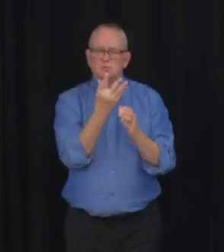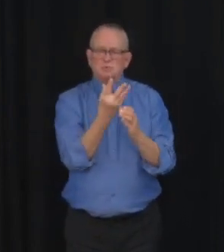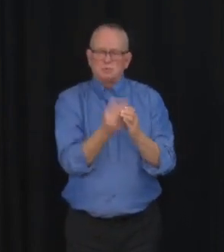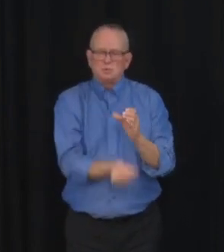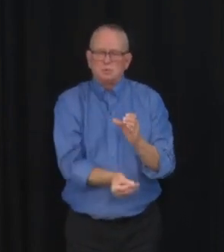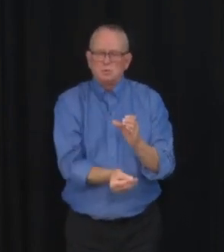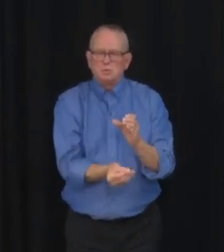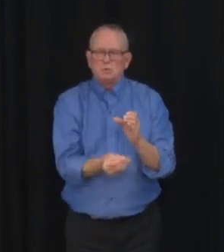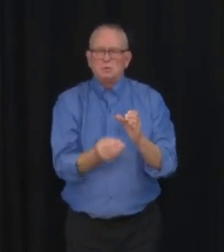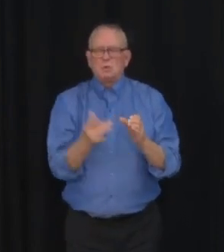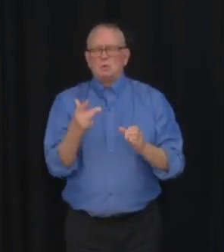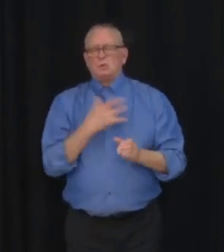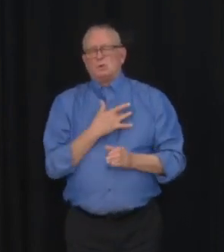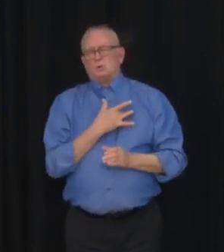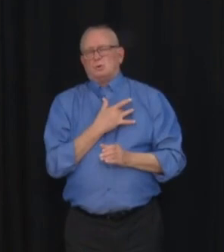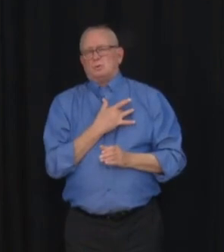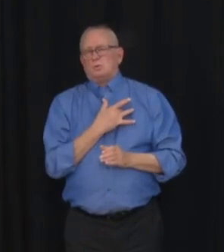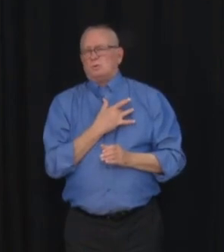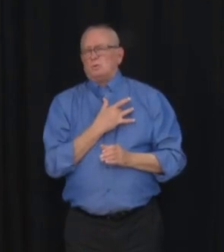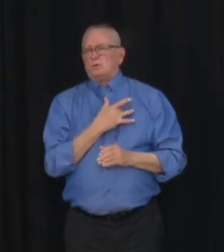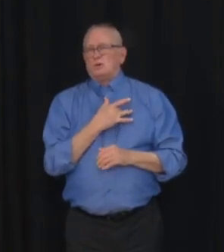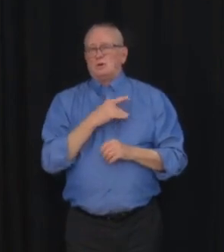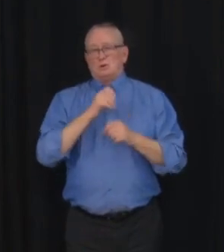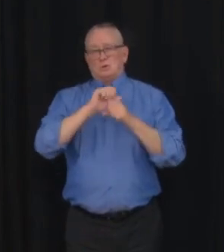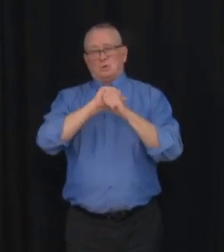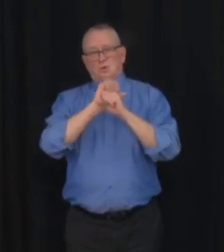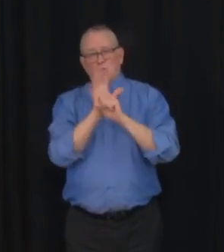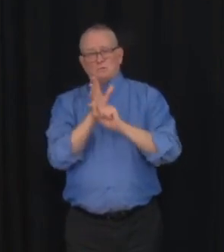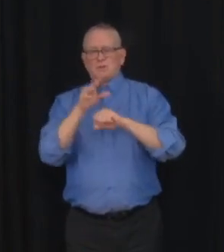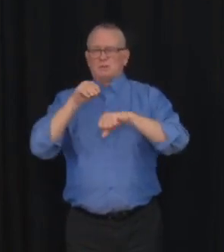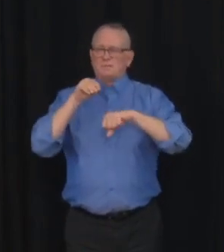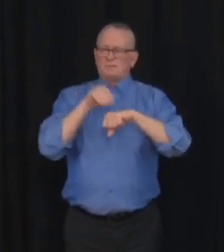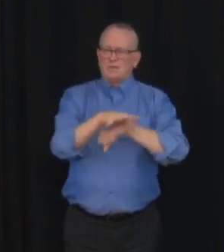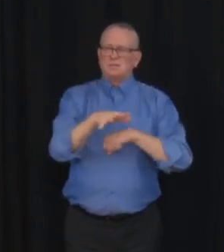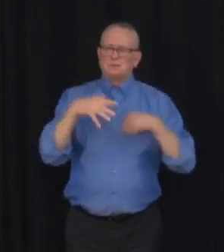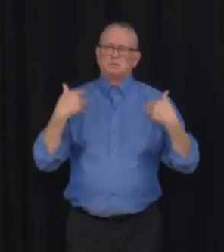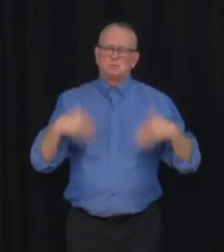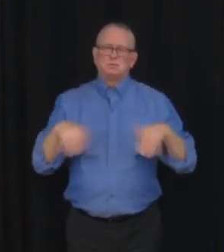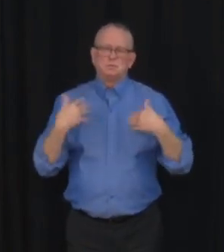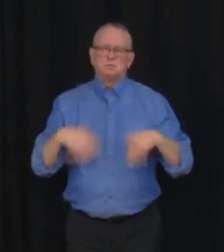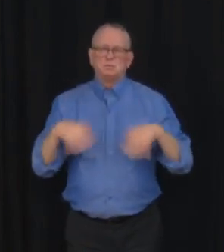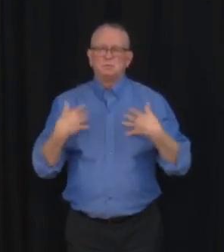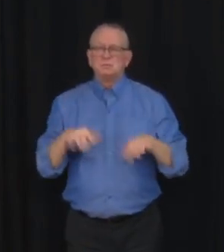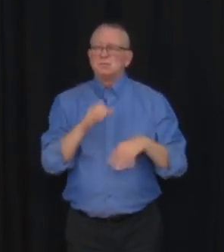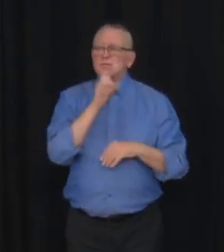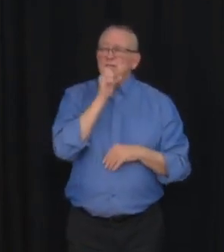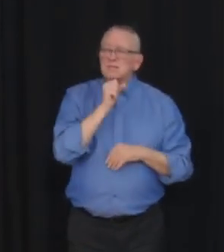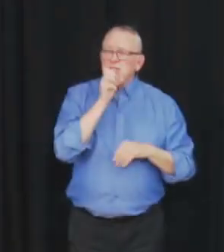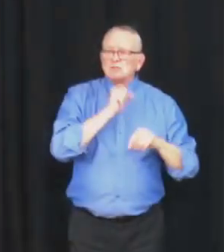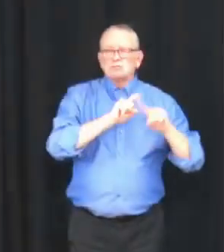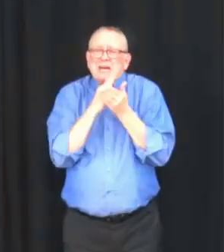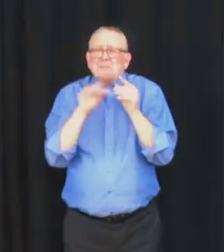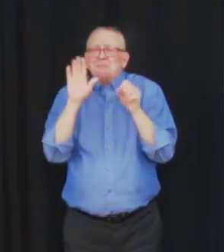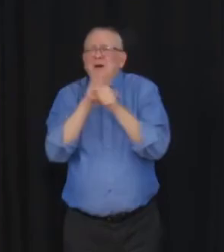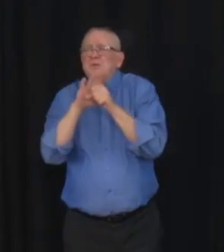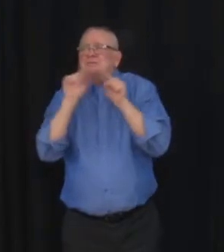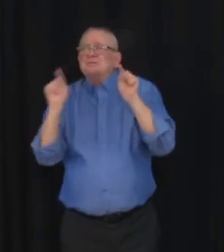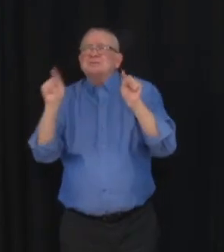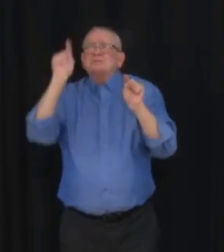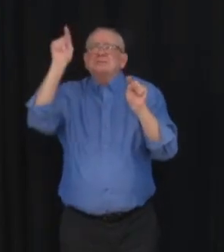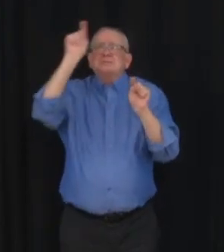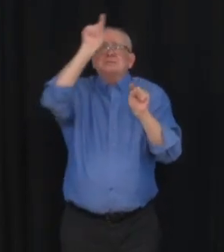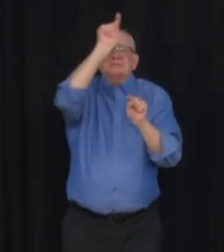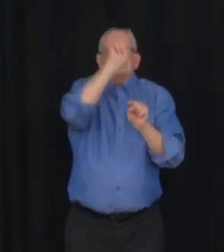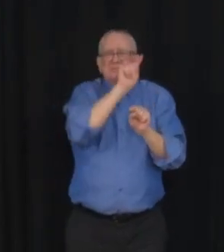serious outcomes this virus can cause for people of many different ages, backgrounds, and health conditions.